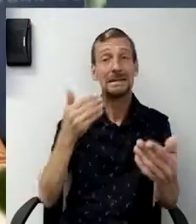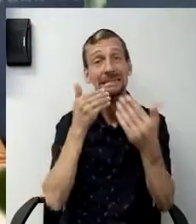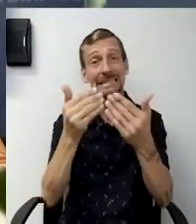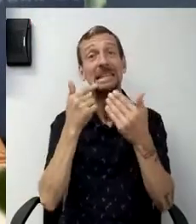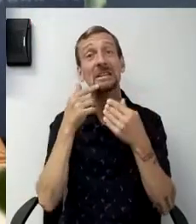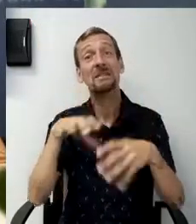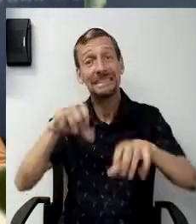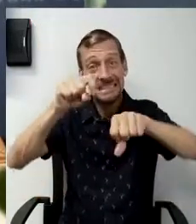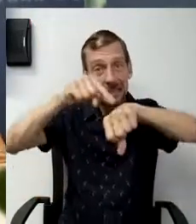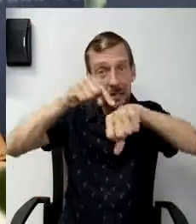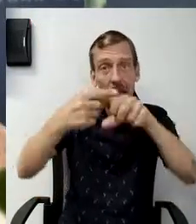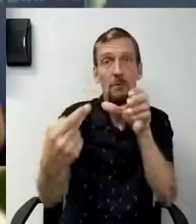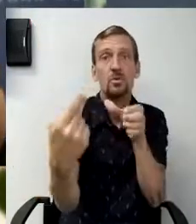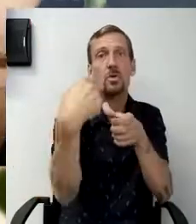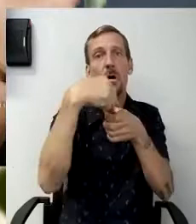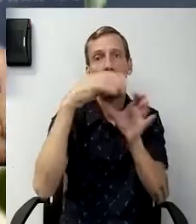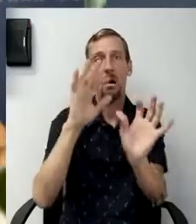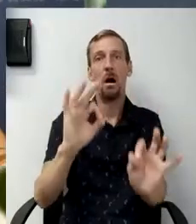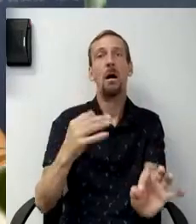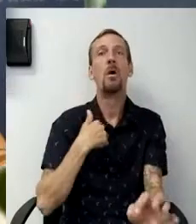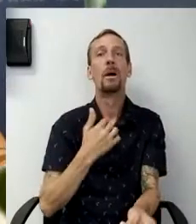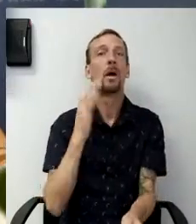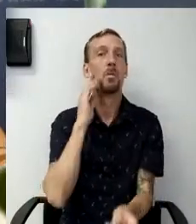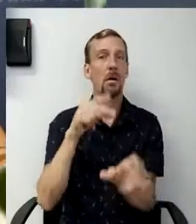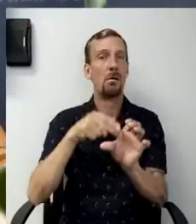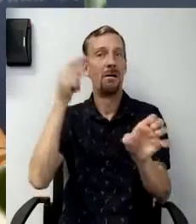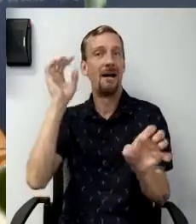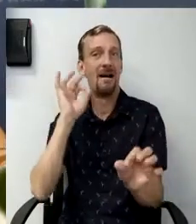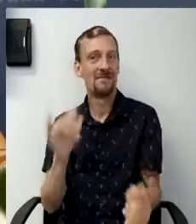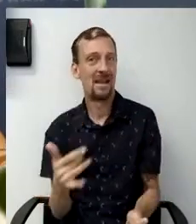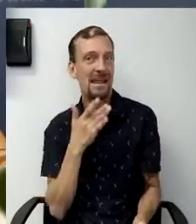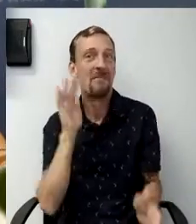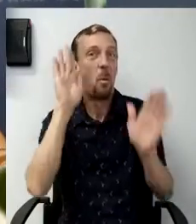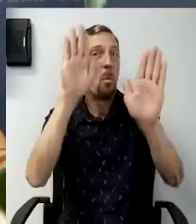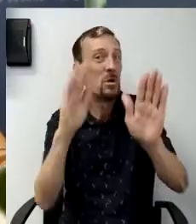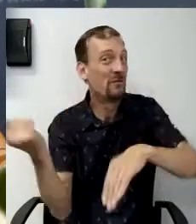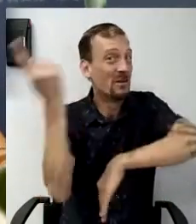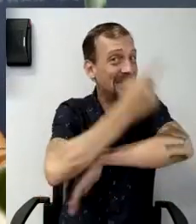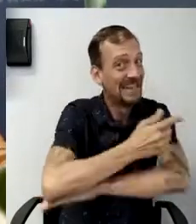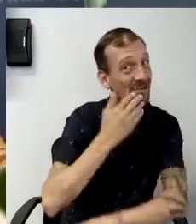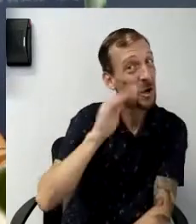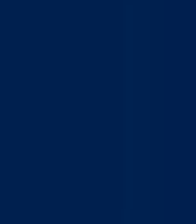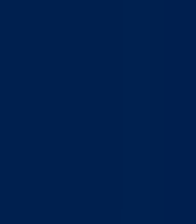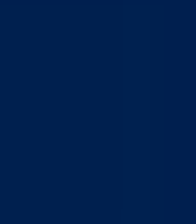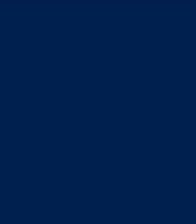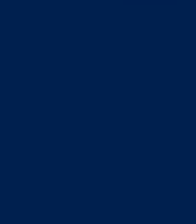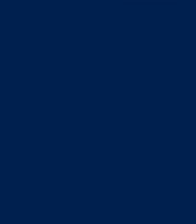taking the time to join us, and we're going to log off now, so have a fabulous day. Goodbye.